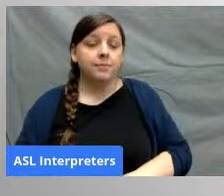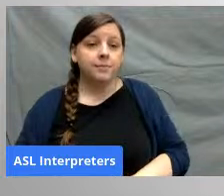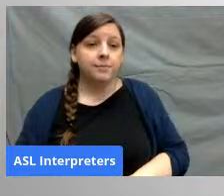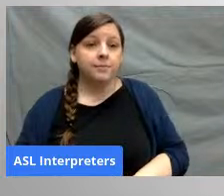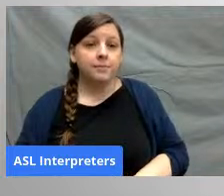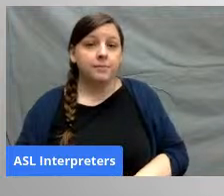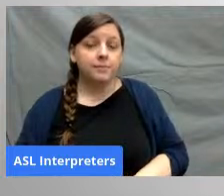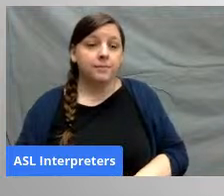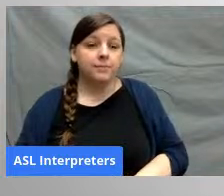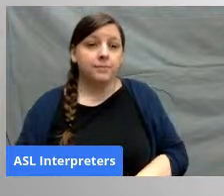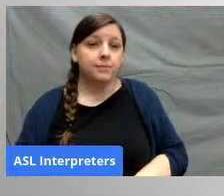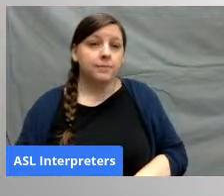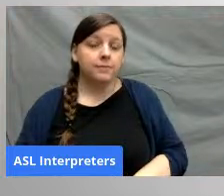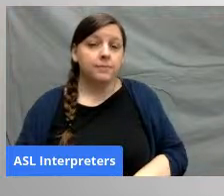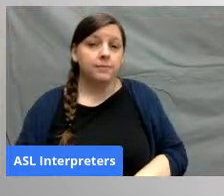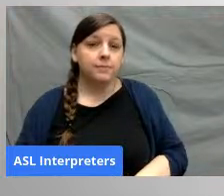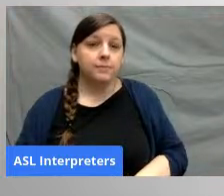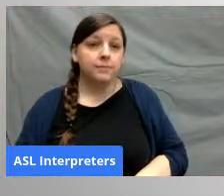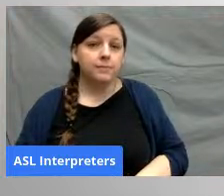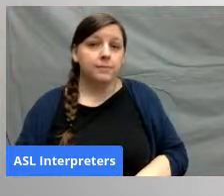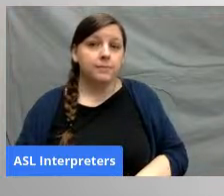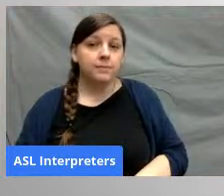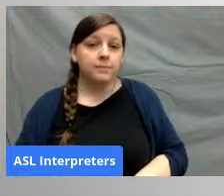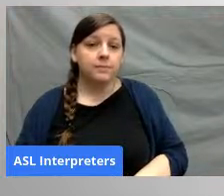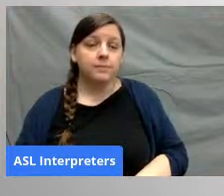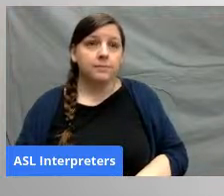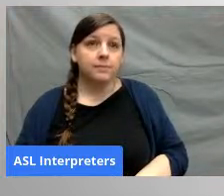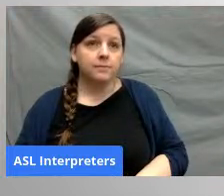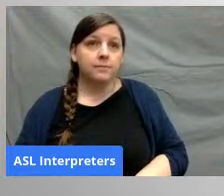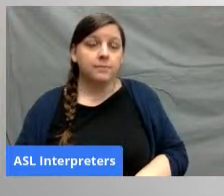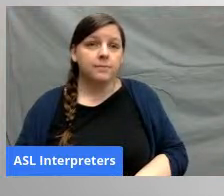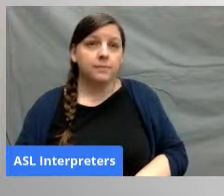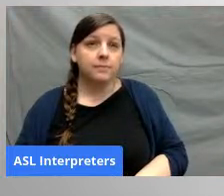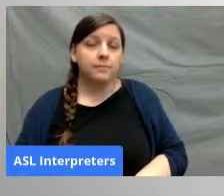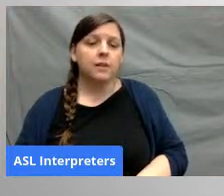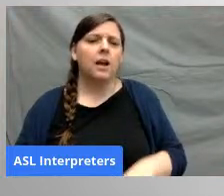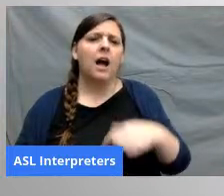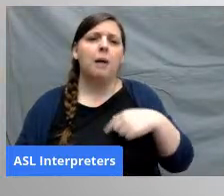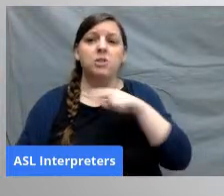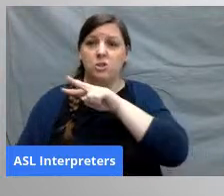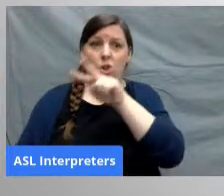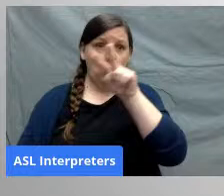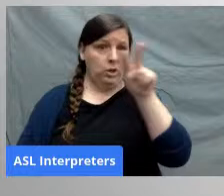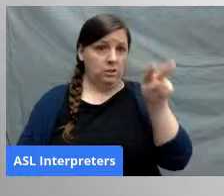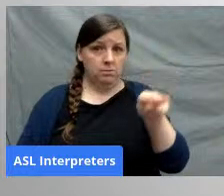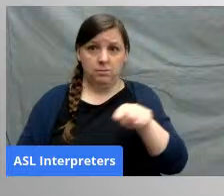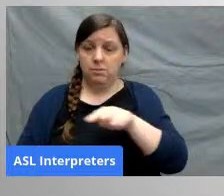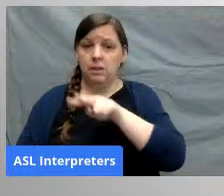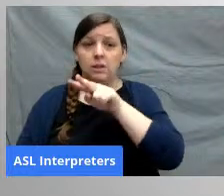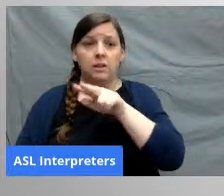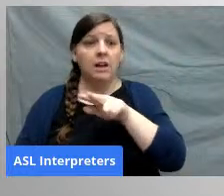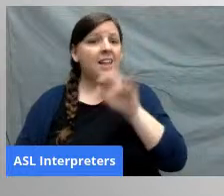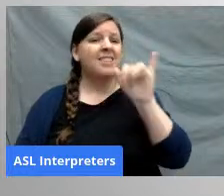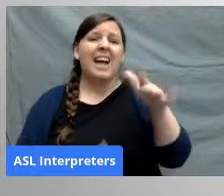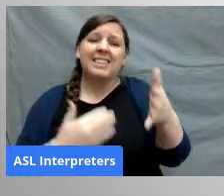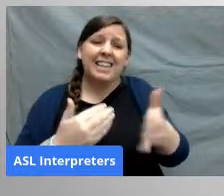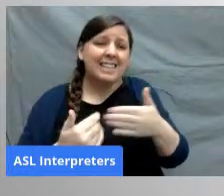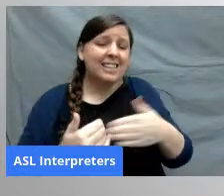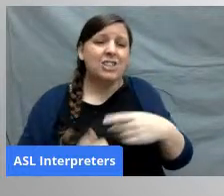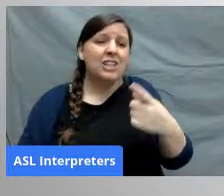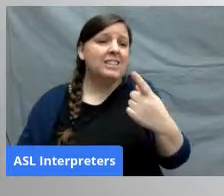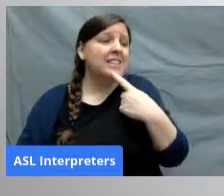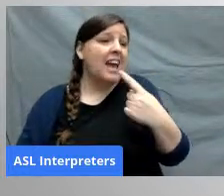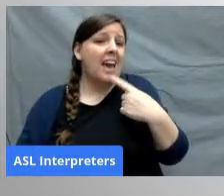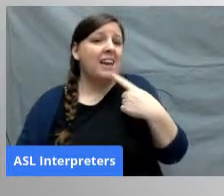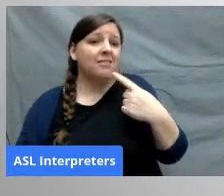Okay. Sort of, I'm just looking across the view just to be sure. Okay. Yeah, that's easy, guys. All you gotta do is say